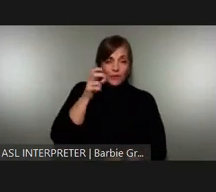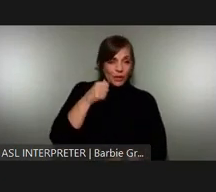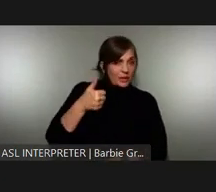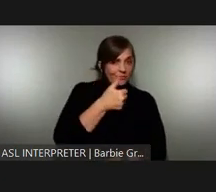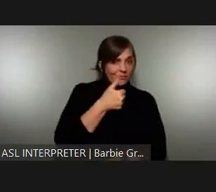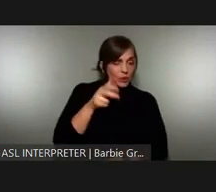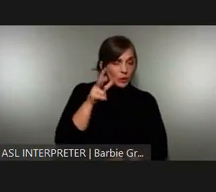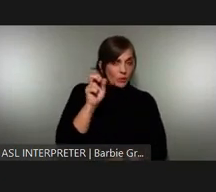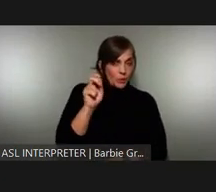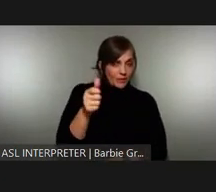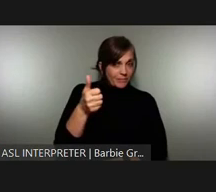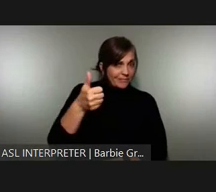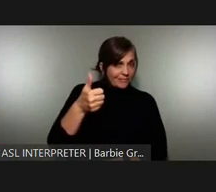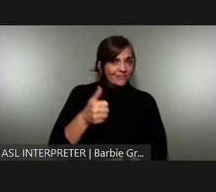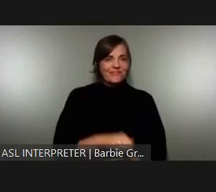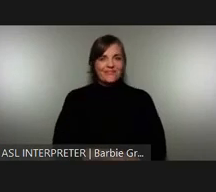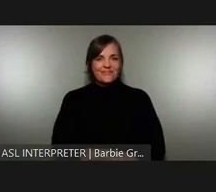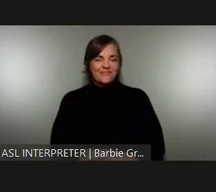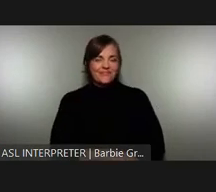Everyone picking up audio okay?